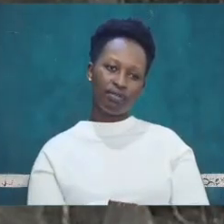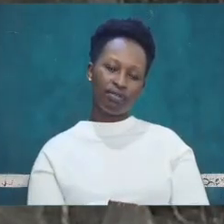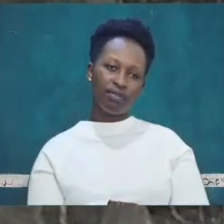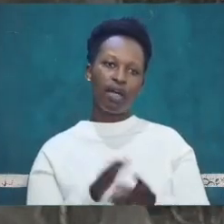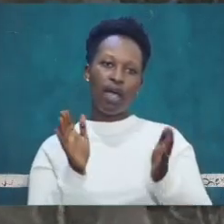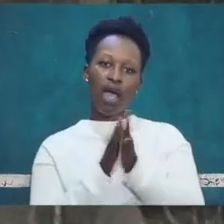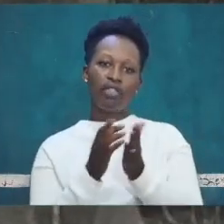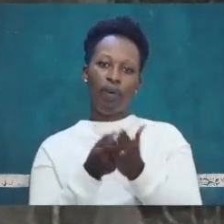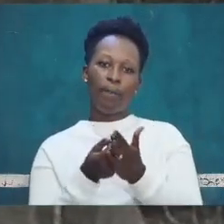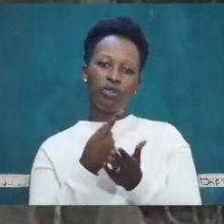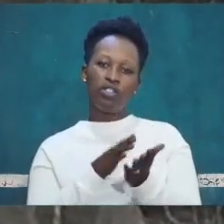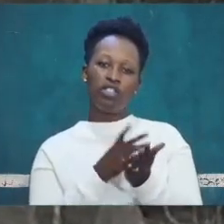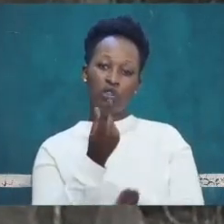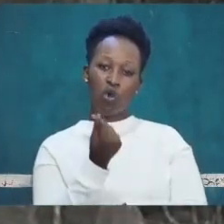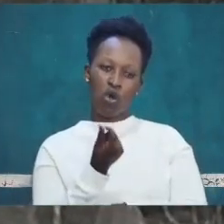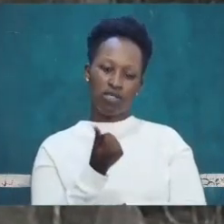and opportunity cost,